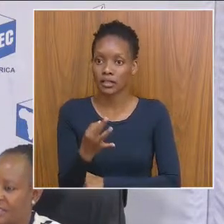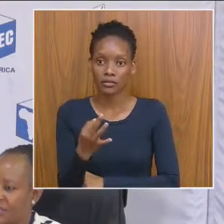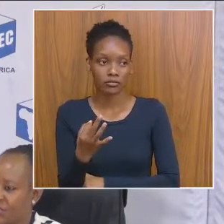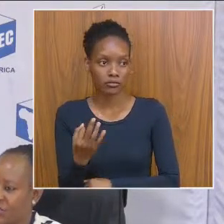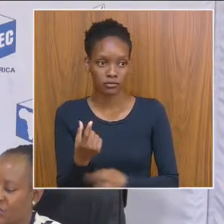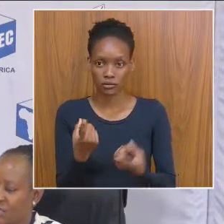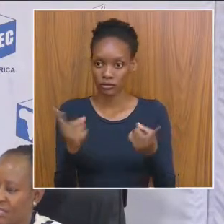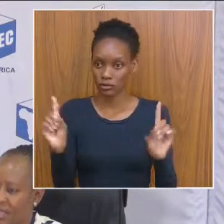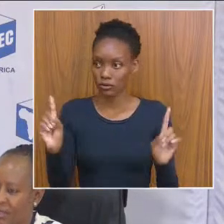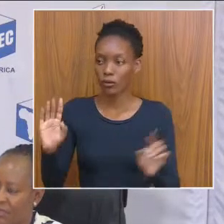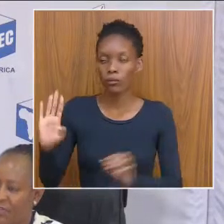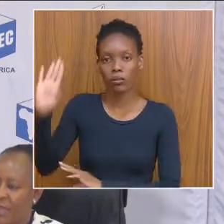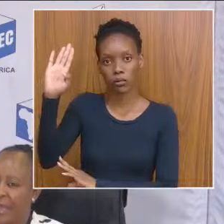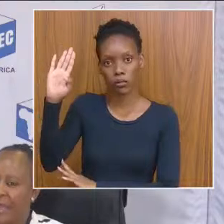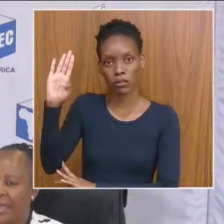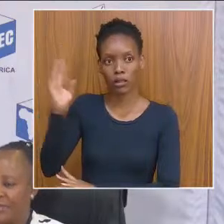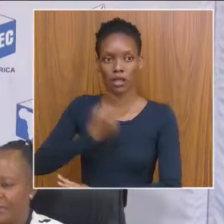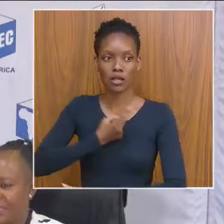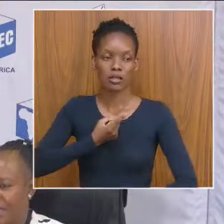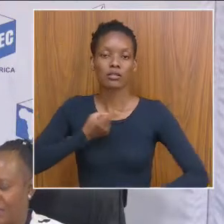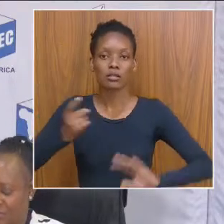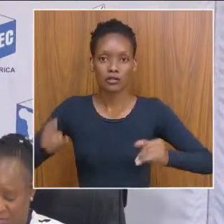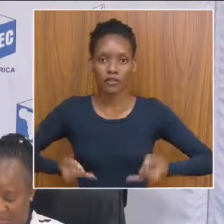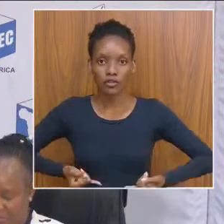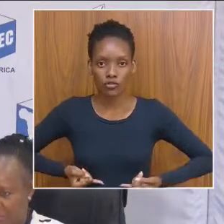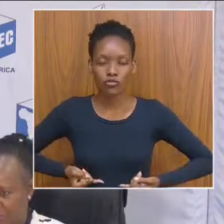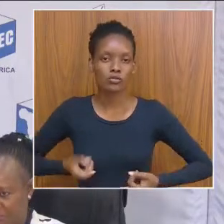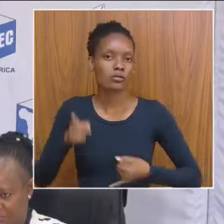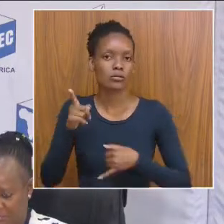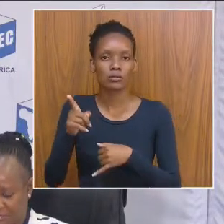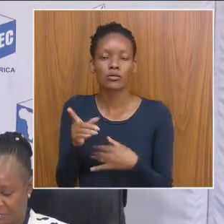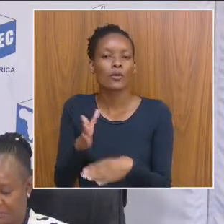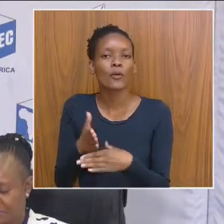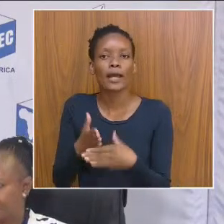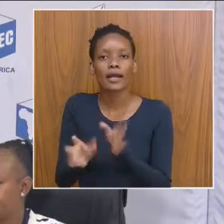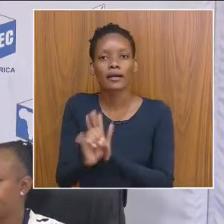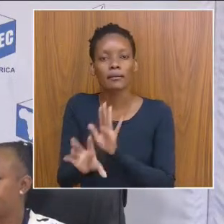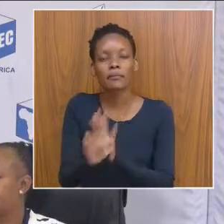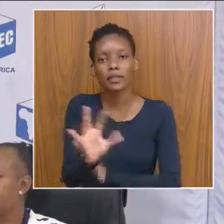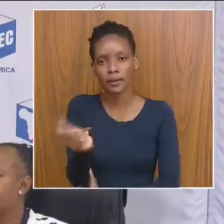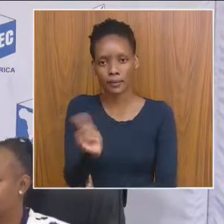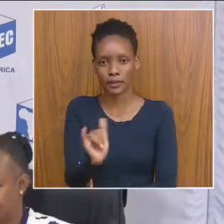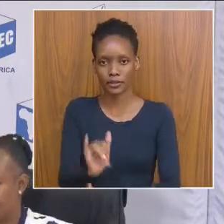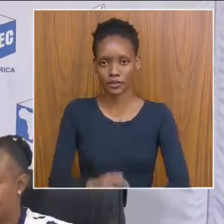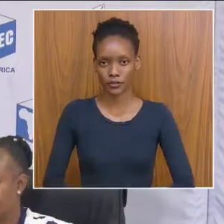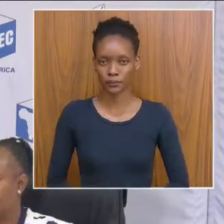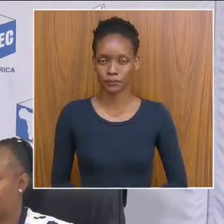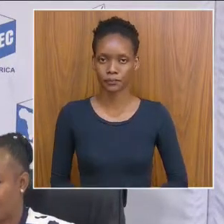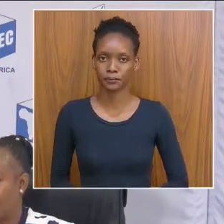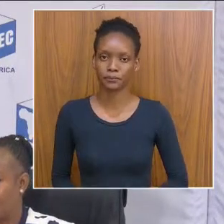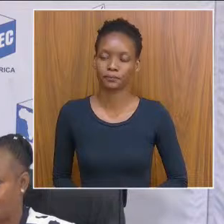show of hands, introduce yourself and the media house you come from.